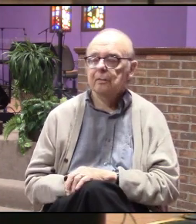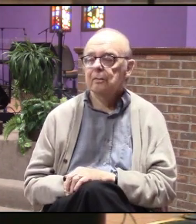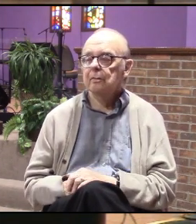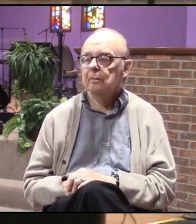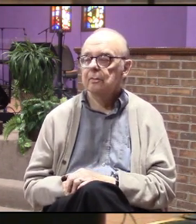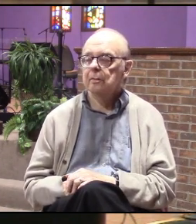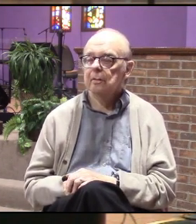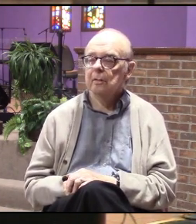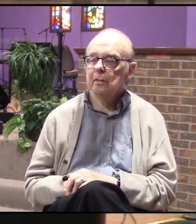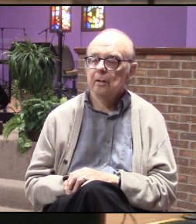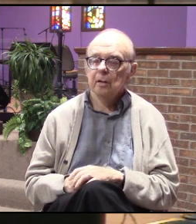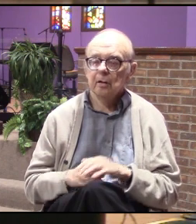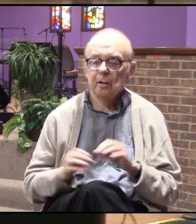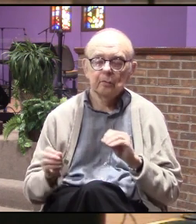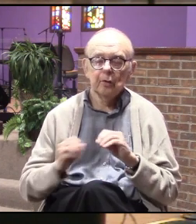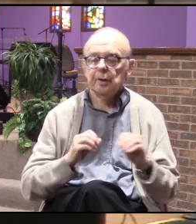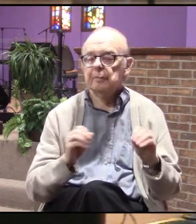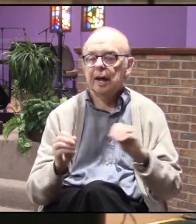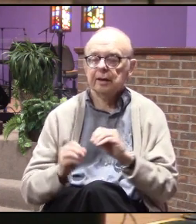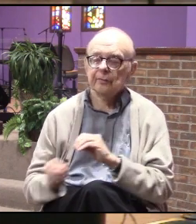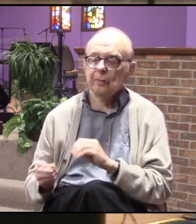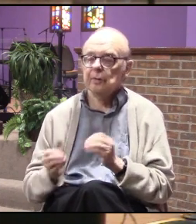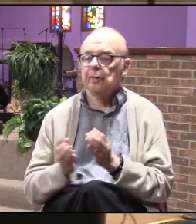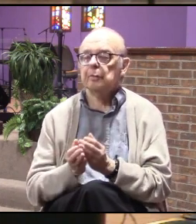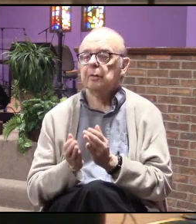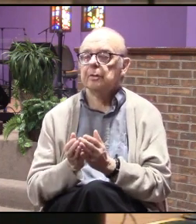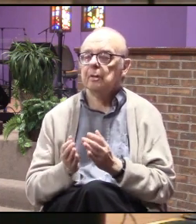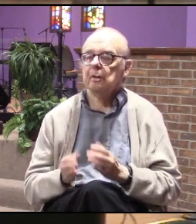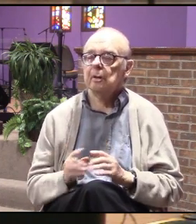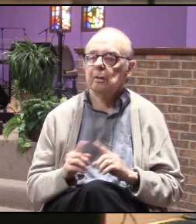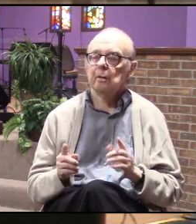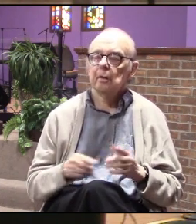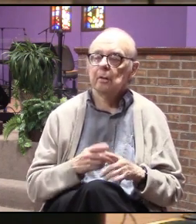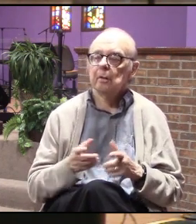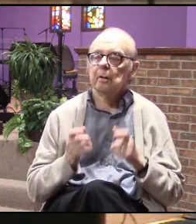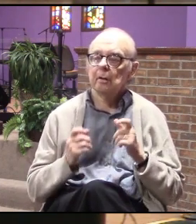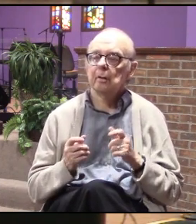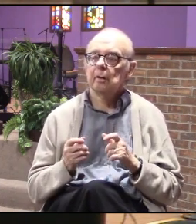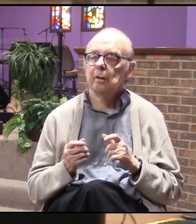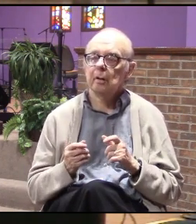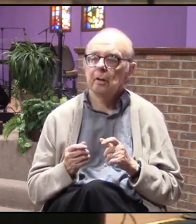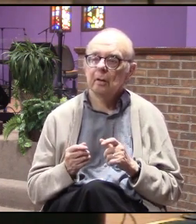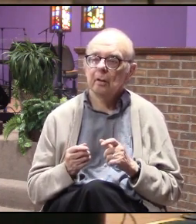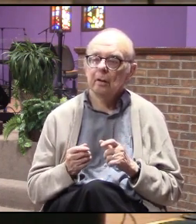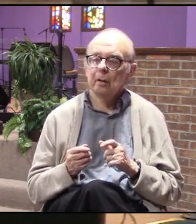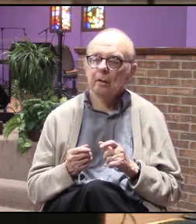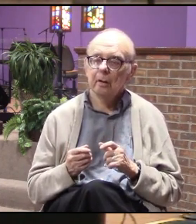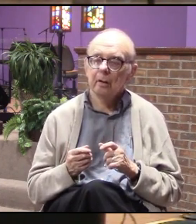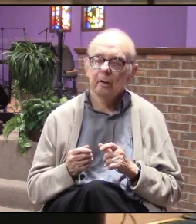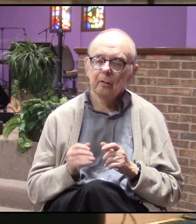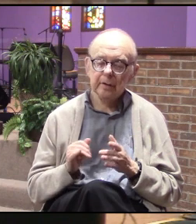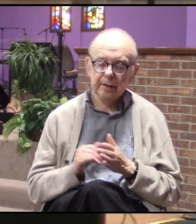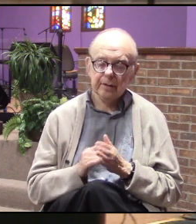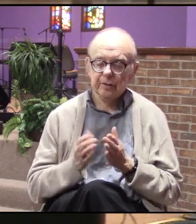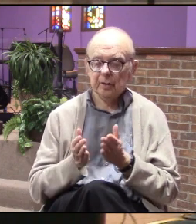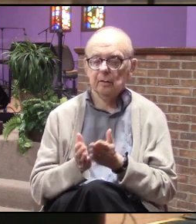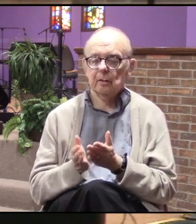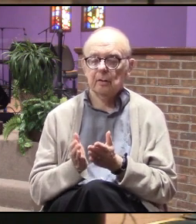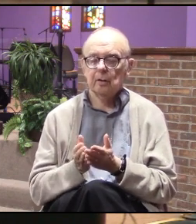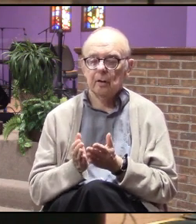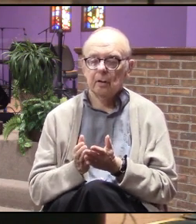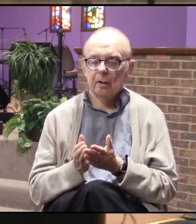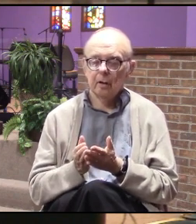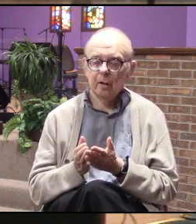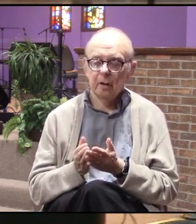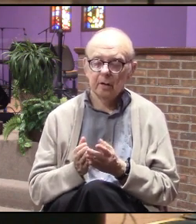boat and moving back and forth. But then all of a sudden, this boat lands